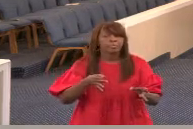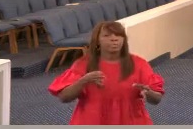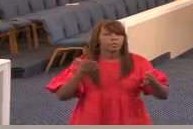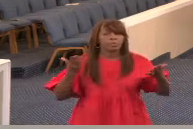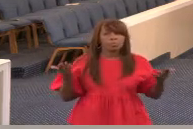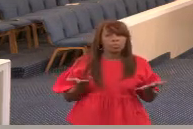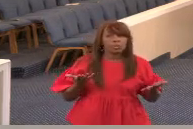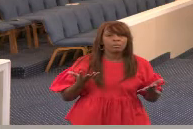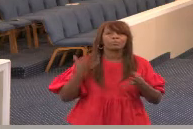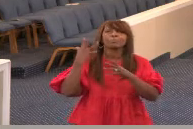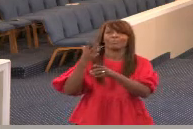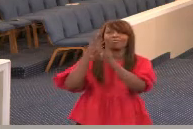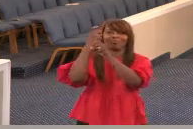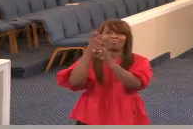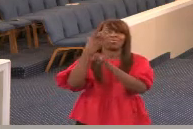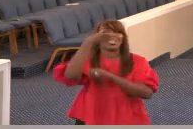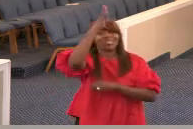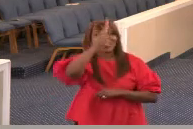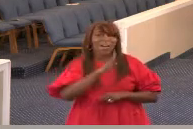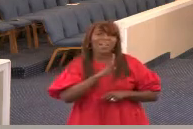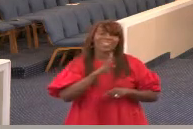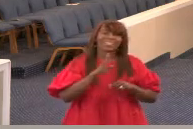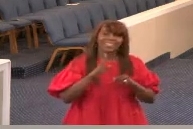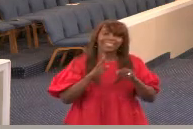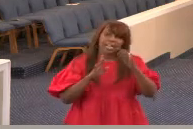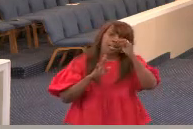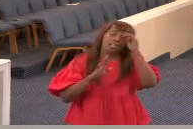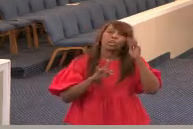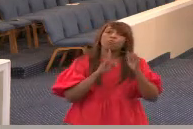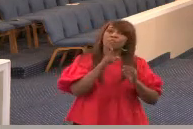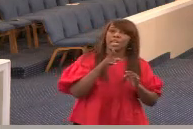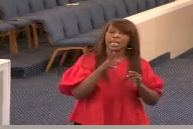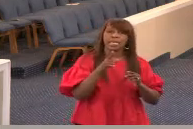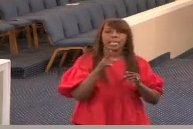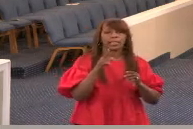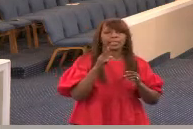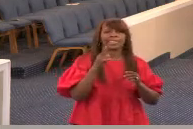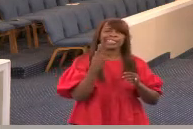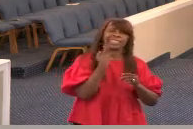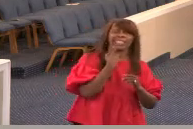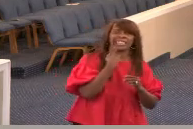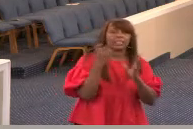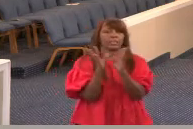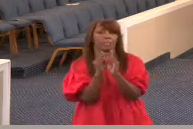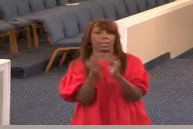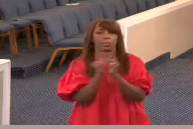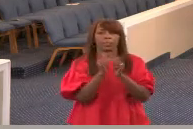God. I was sharing with many of our leaders just the other day,